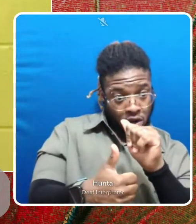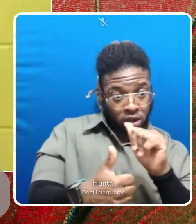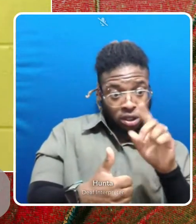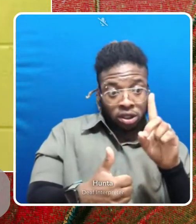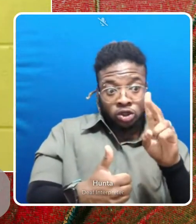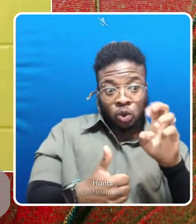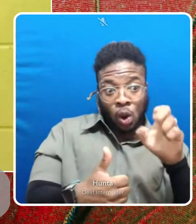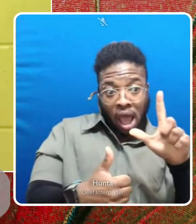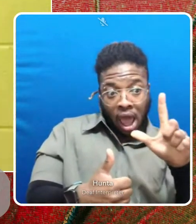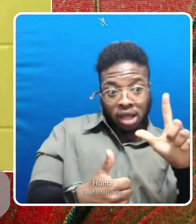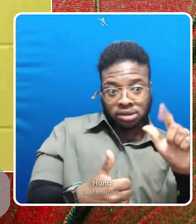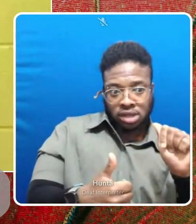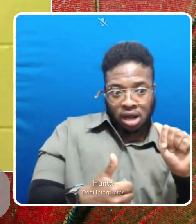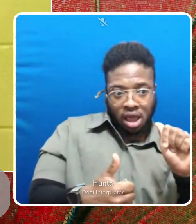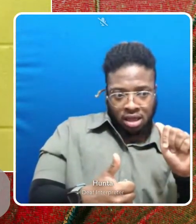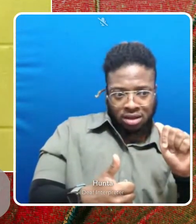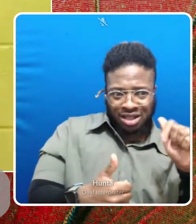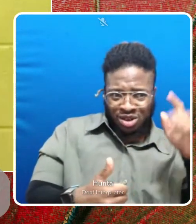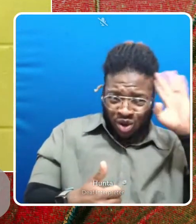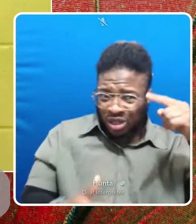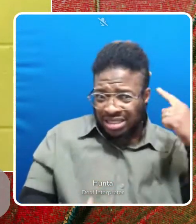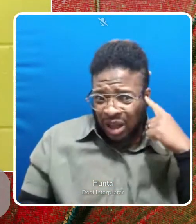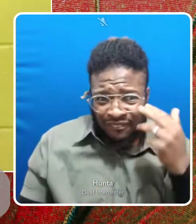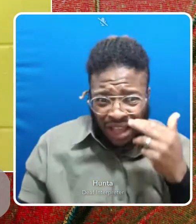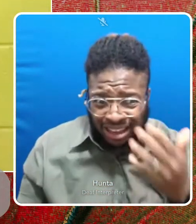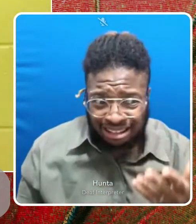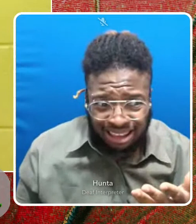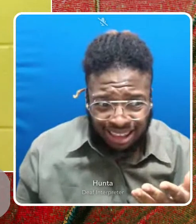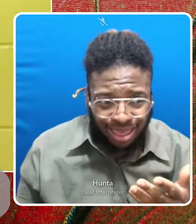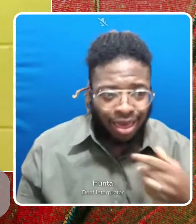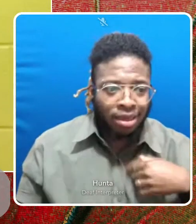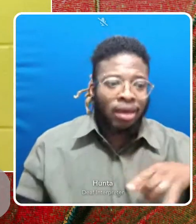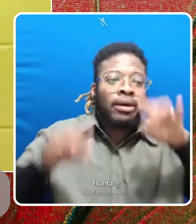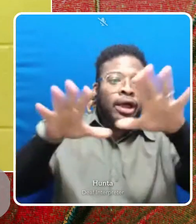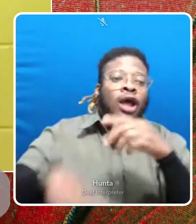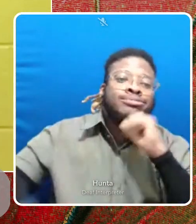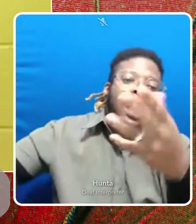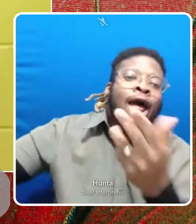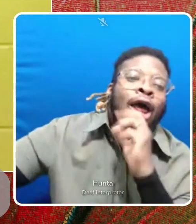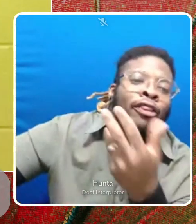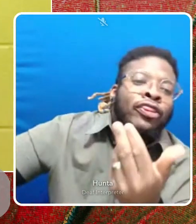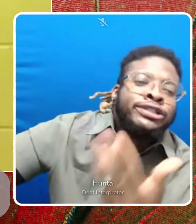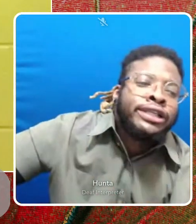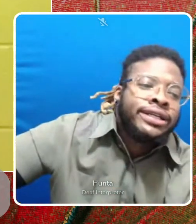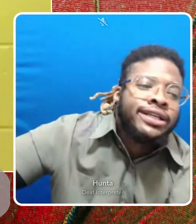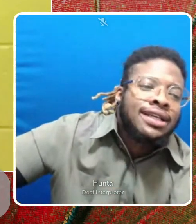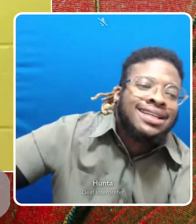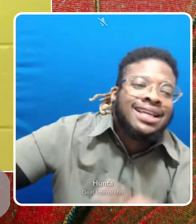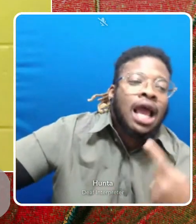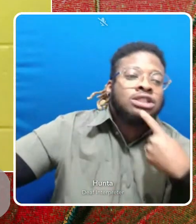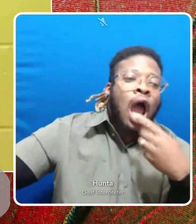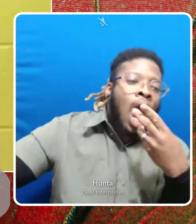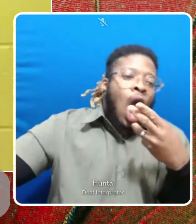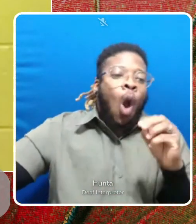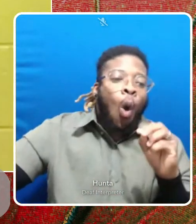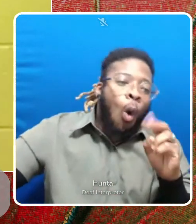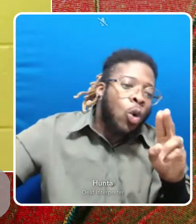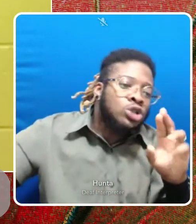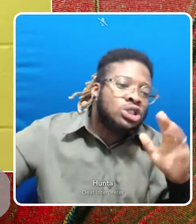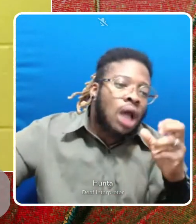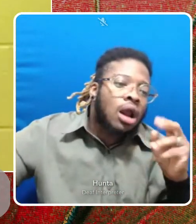Spanish at 13 accent. I intentionally say horchata instead of horchata because I can't roll my R's and I don't feel I